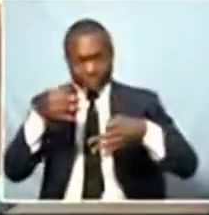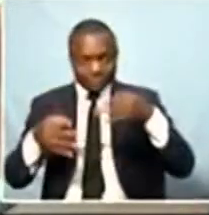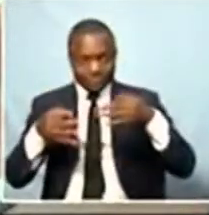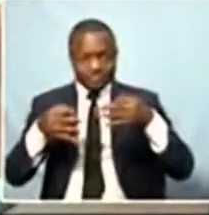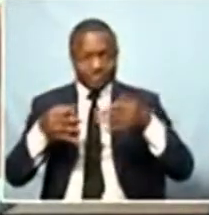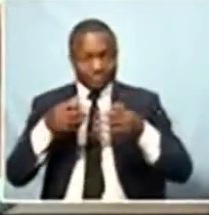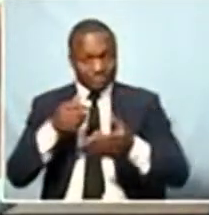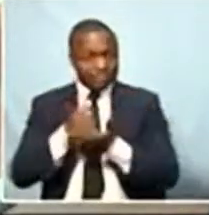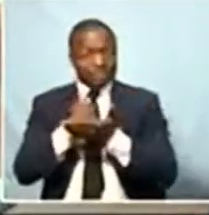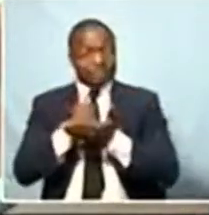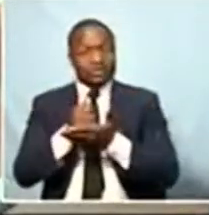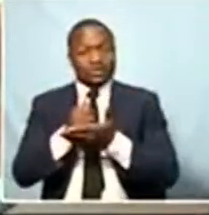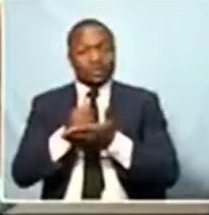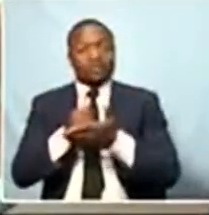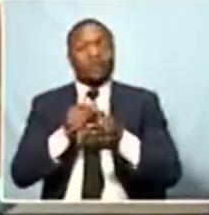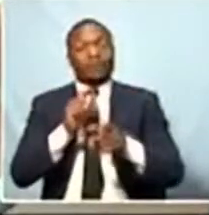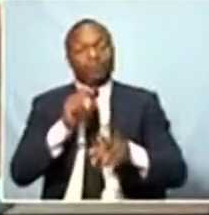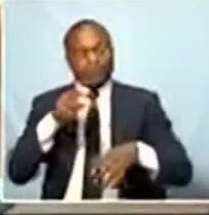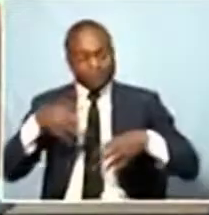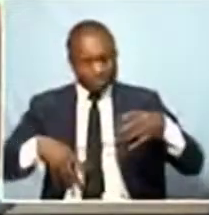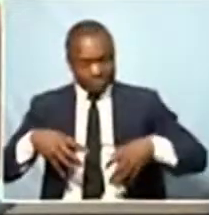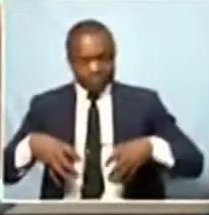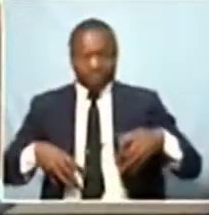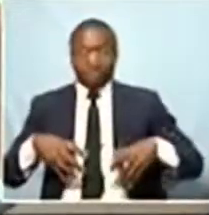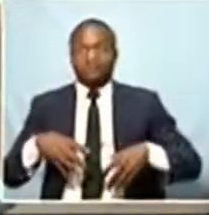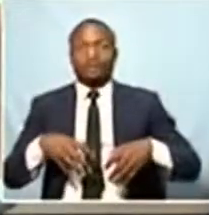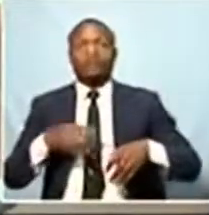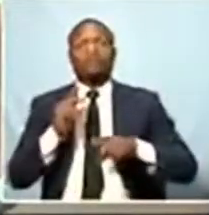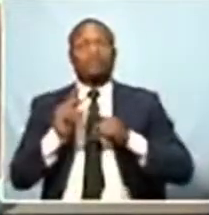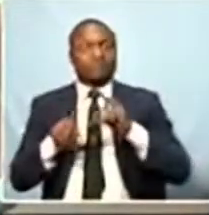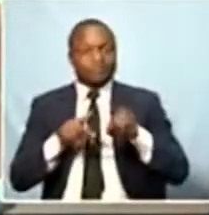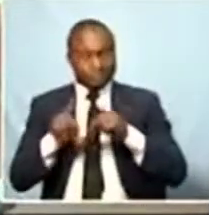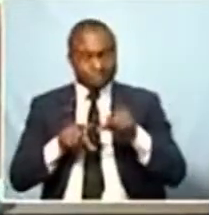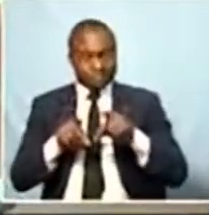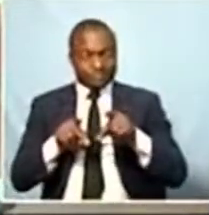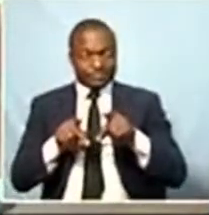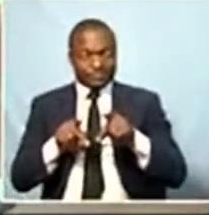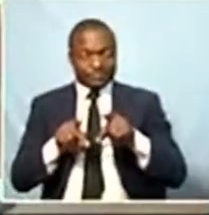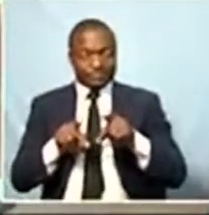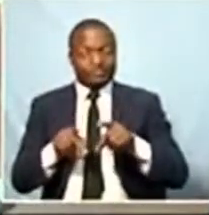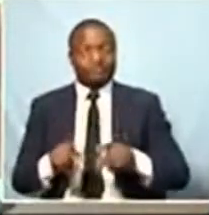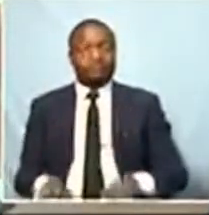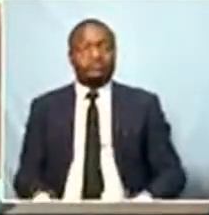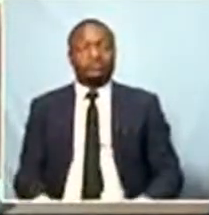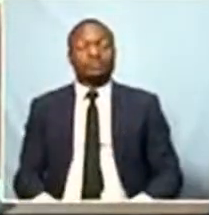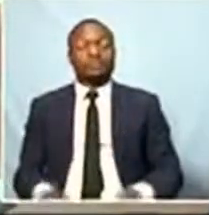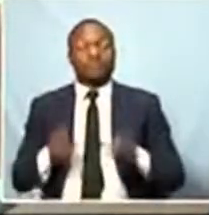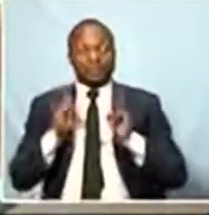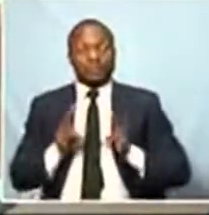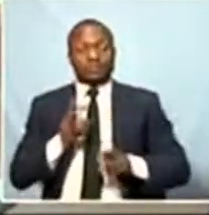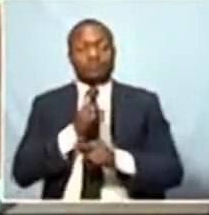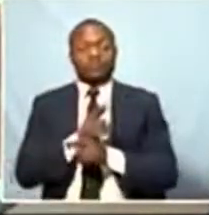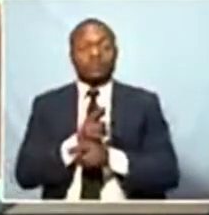or complainants. So the third step that we take in order to provide redress to victims of human rights violations of